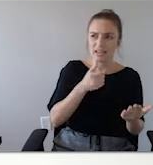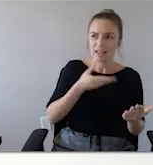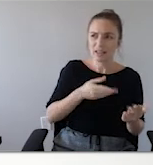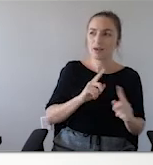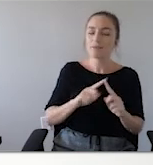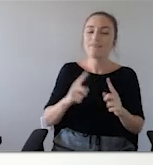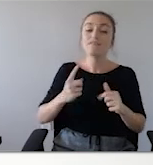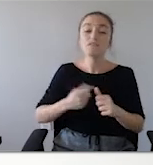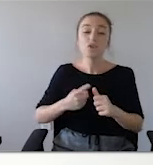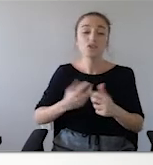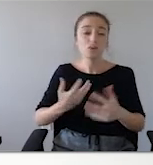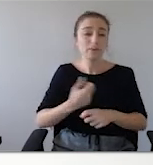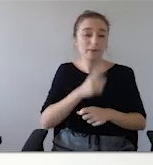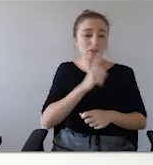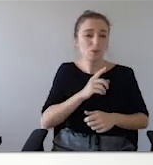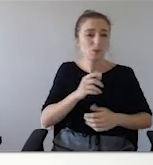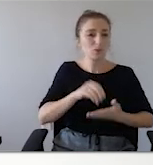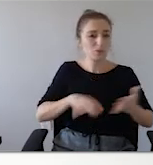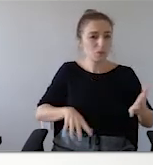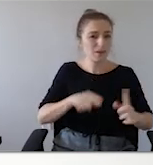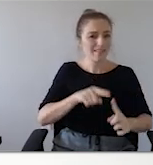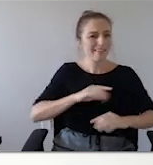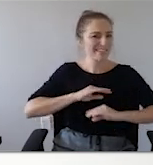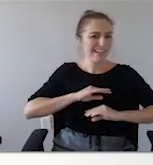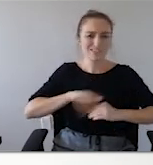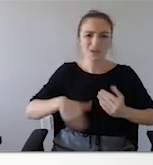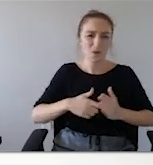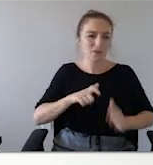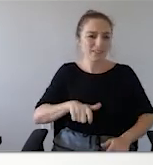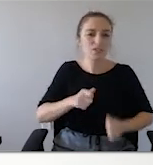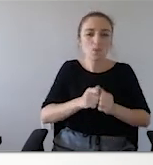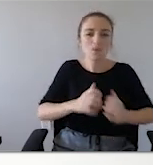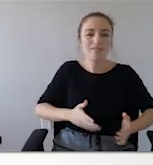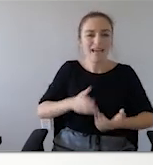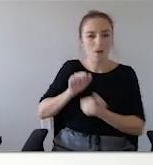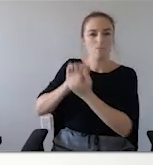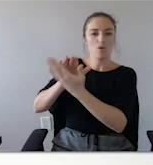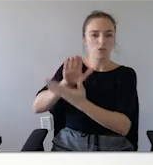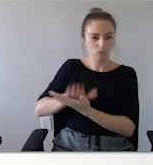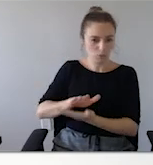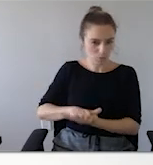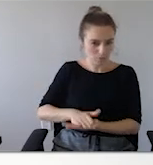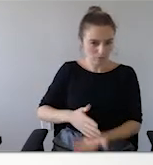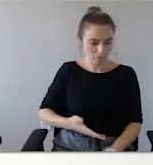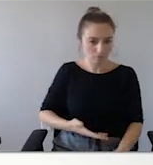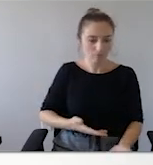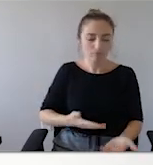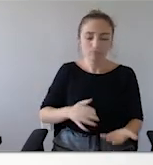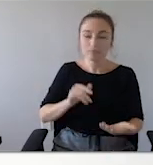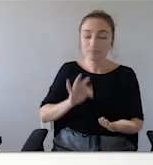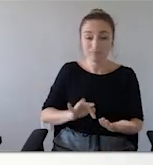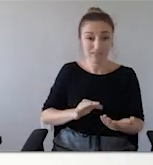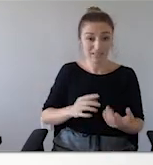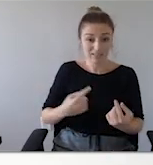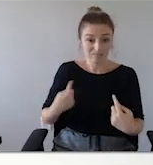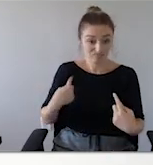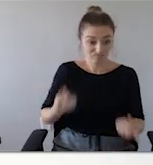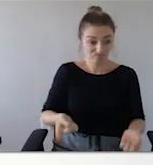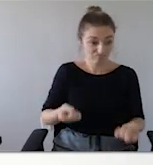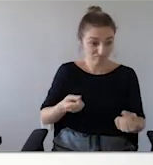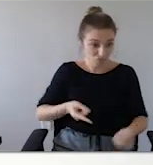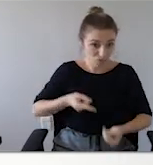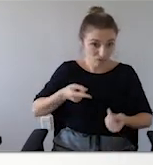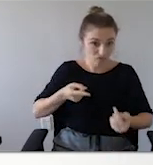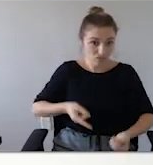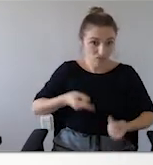needs without it. And if that's a no, because you're going to argue with me, I'll go, do you know that her